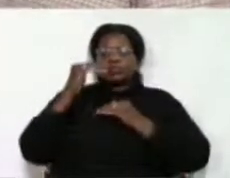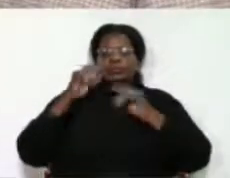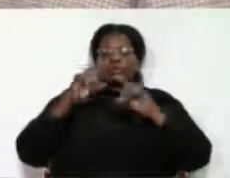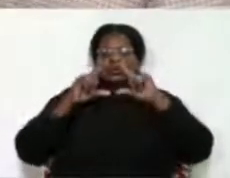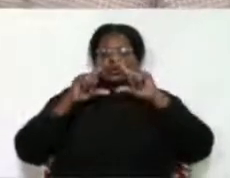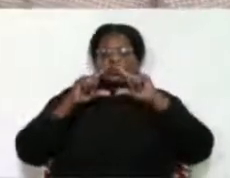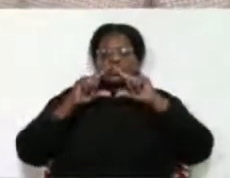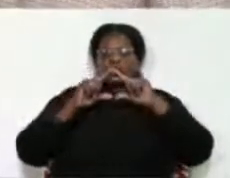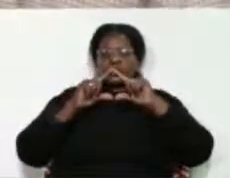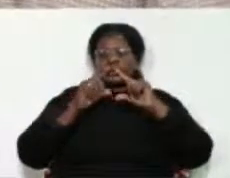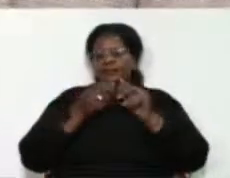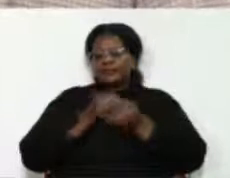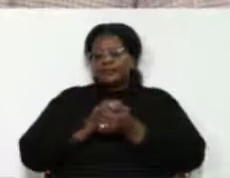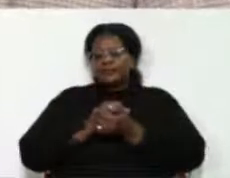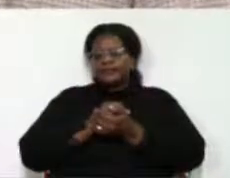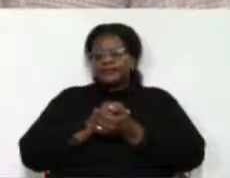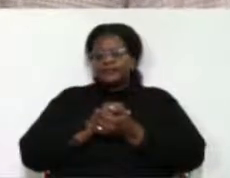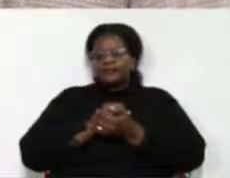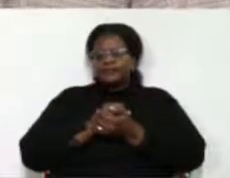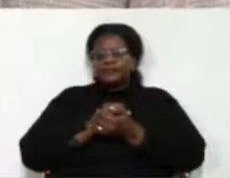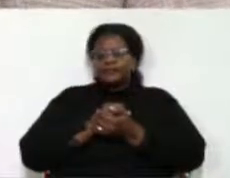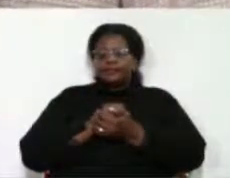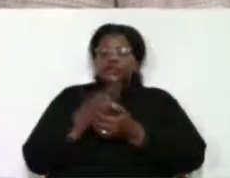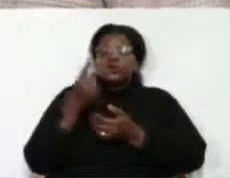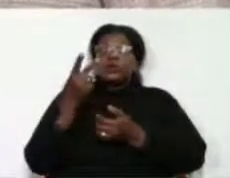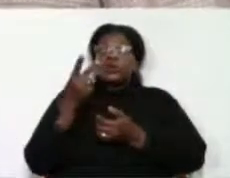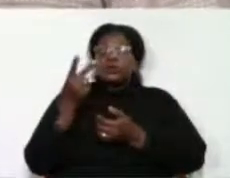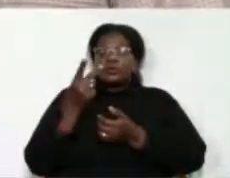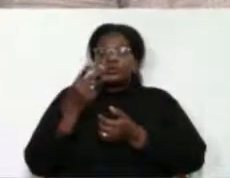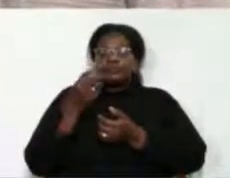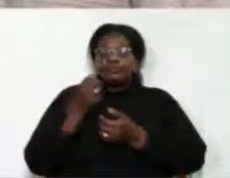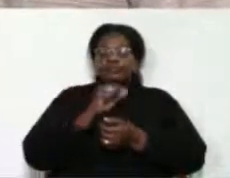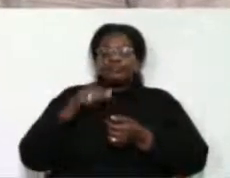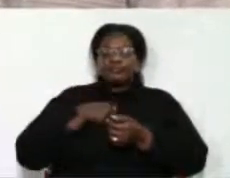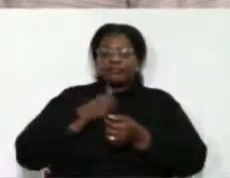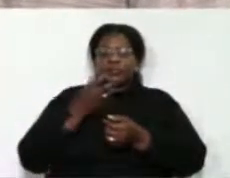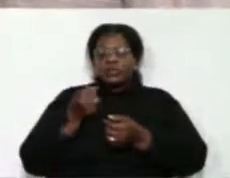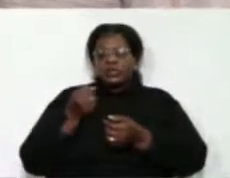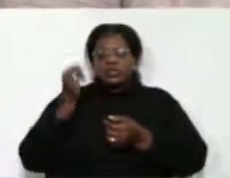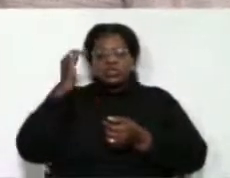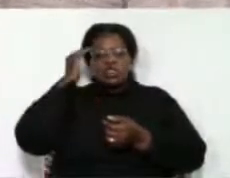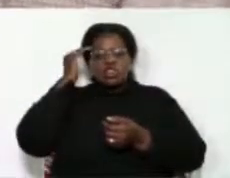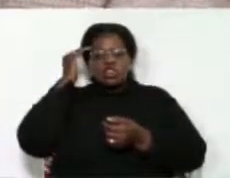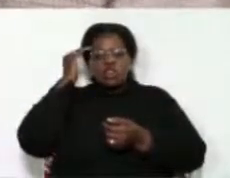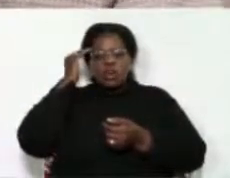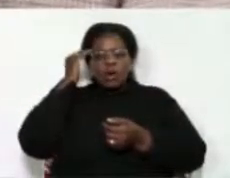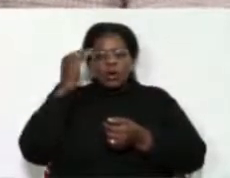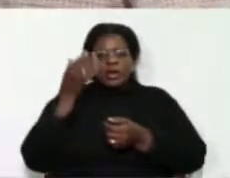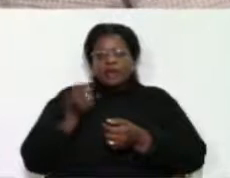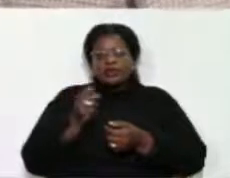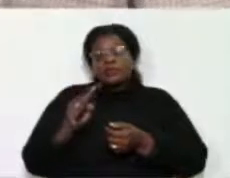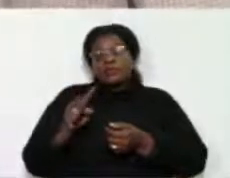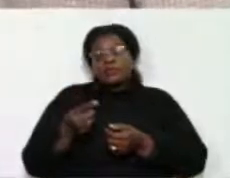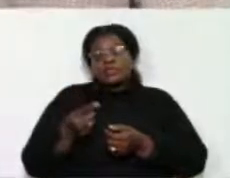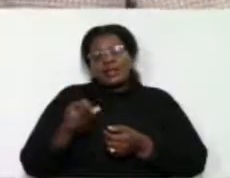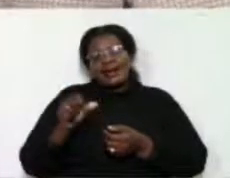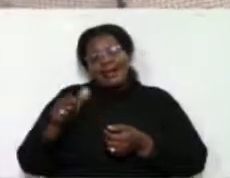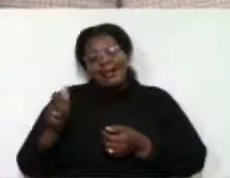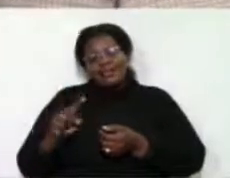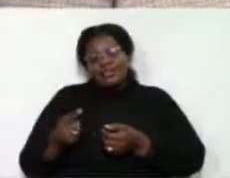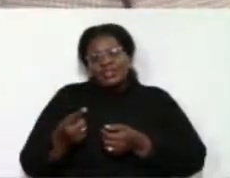start, are the fact that you and I, as business partners, we start ignoring the results. Things are starting to go wrong,